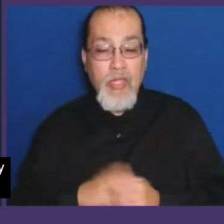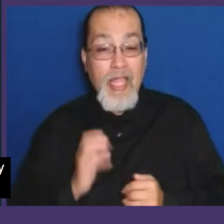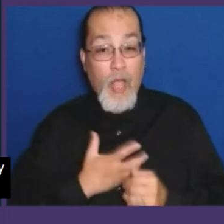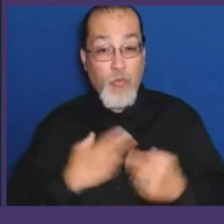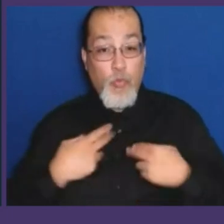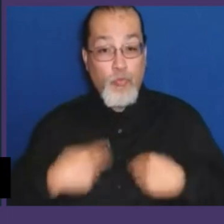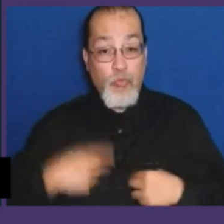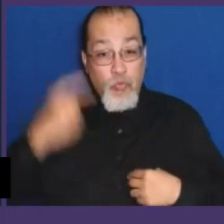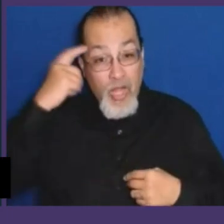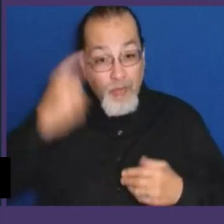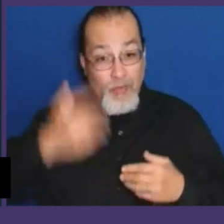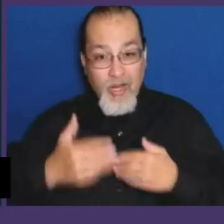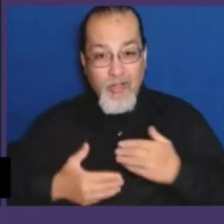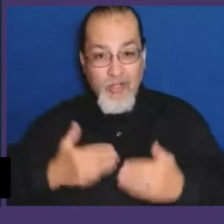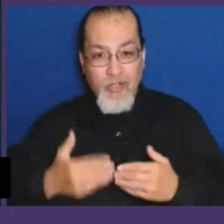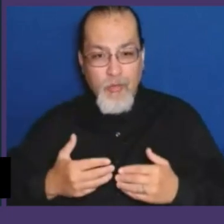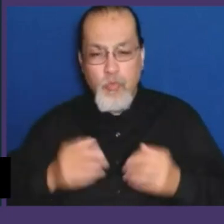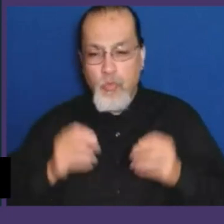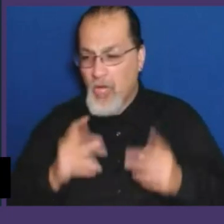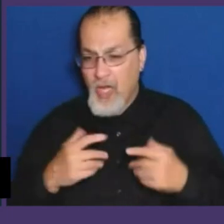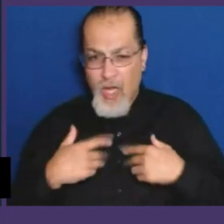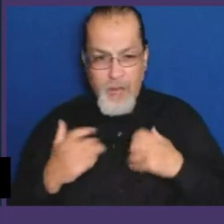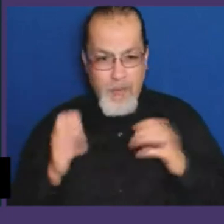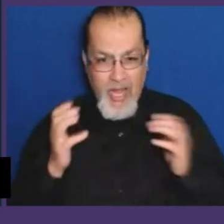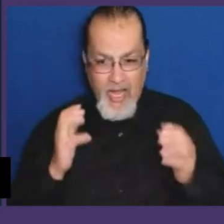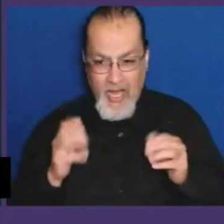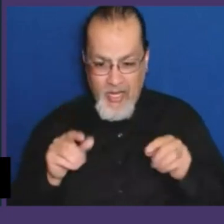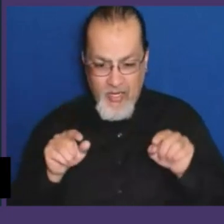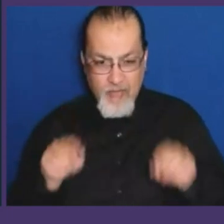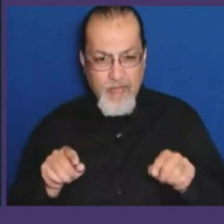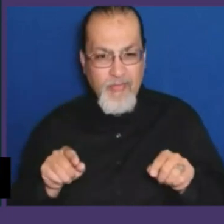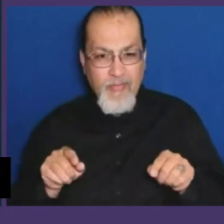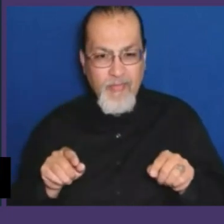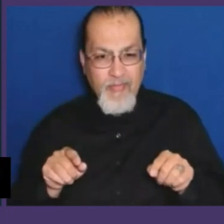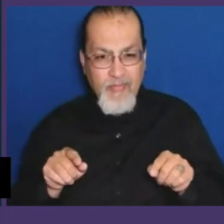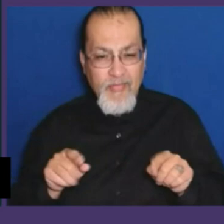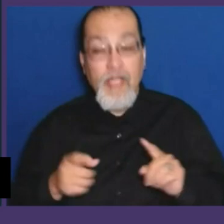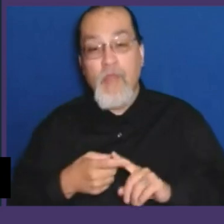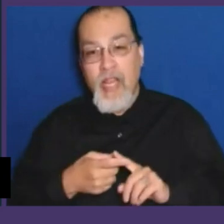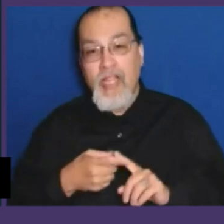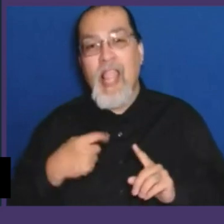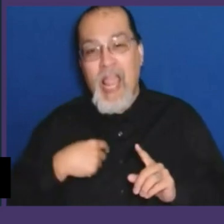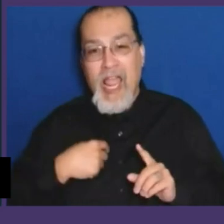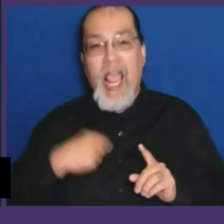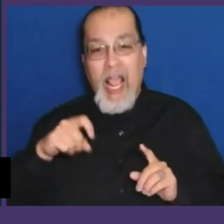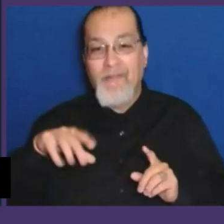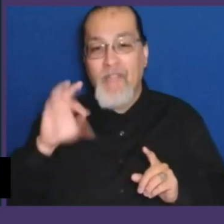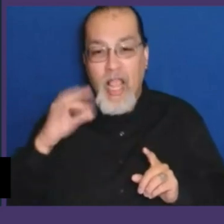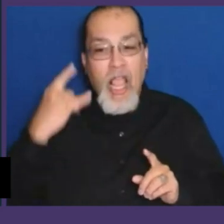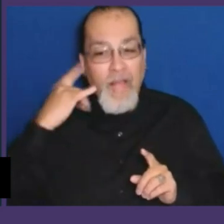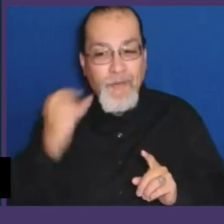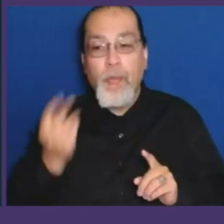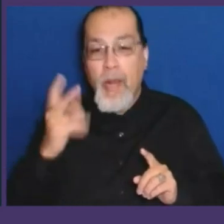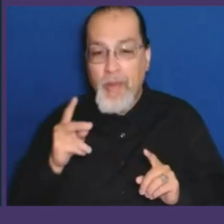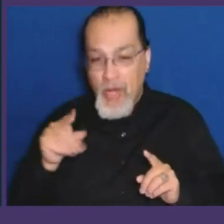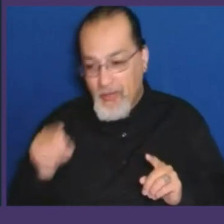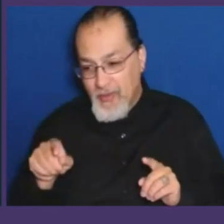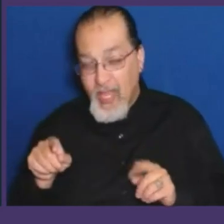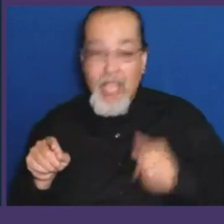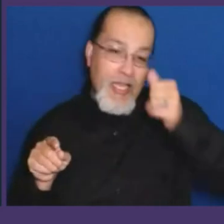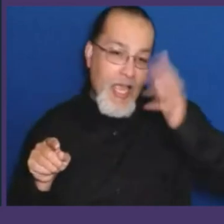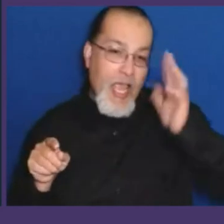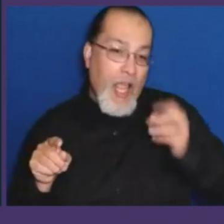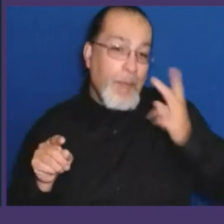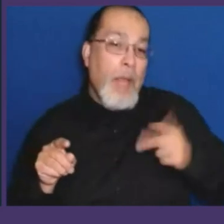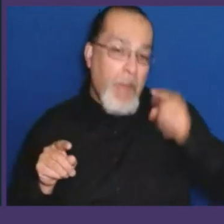need to get both of these populations. Now, I know that I probably don't know these populations off the top of my head. So I'm kind of like aware of what I know